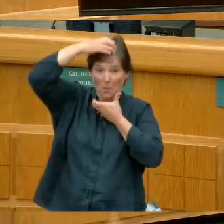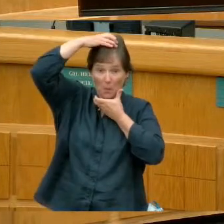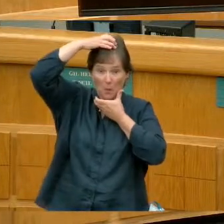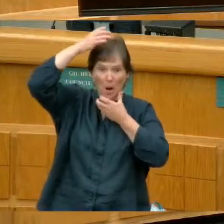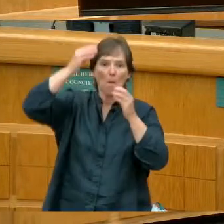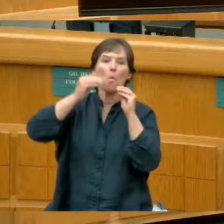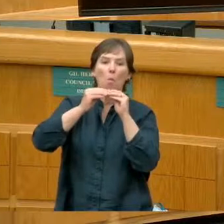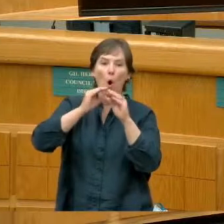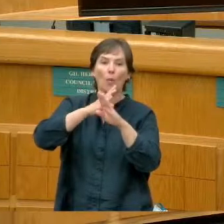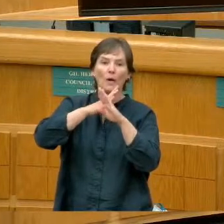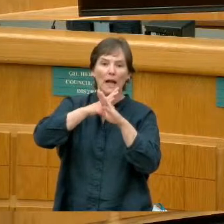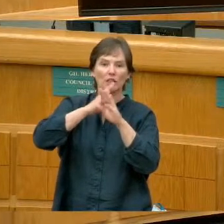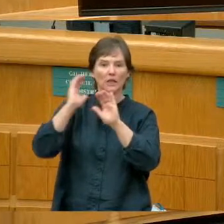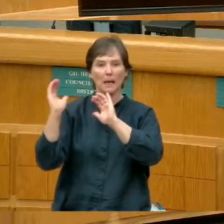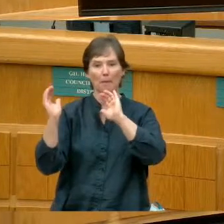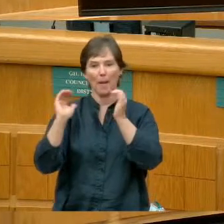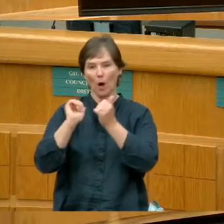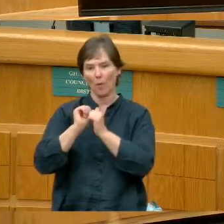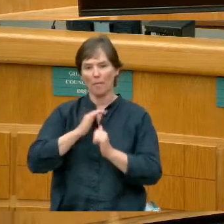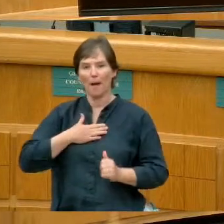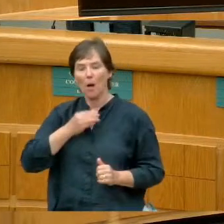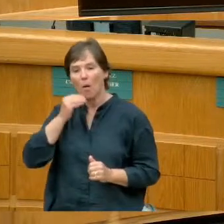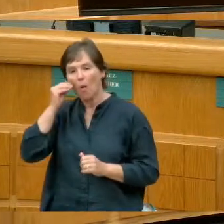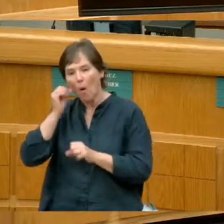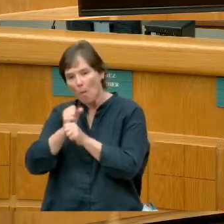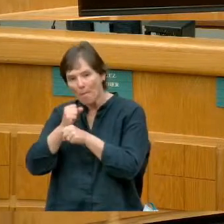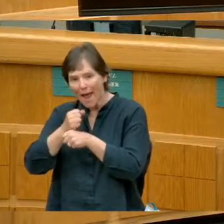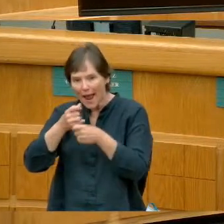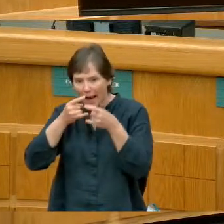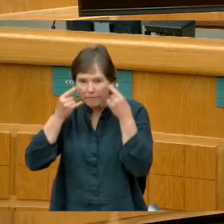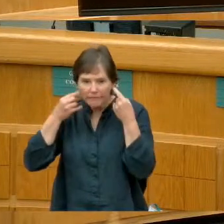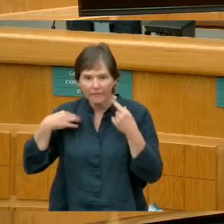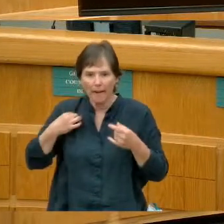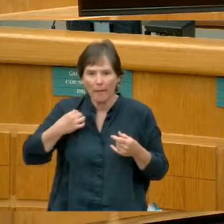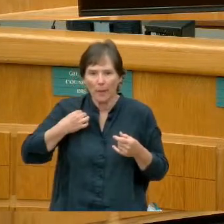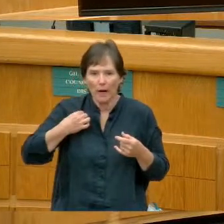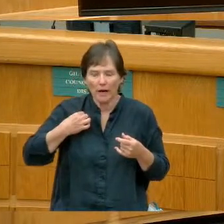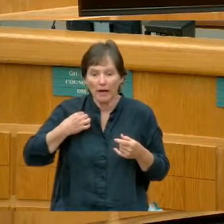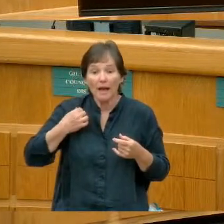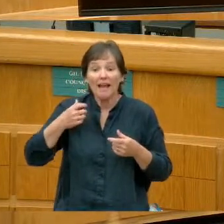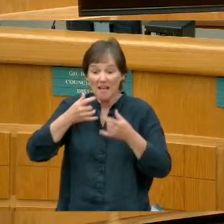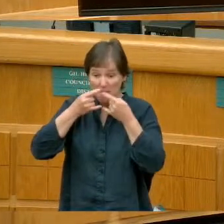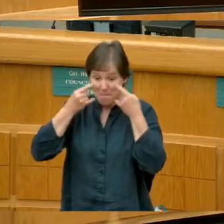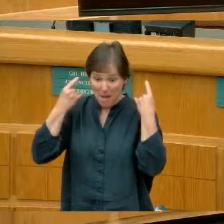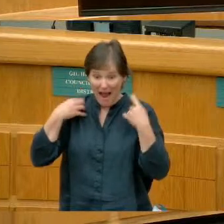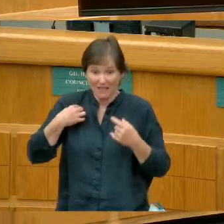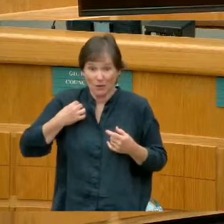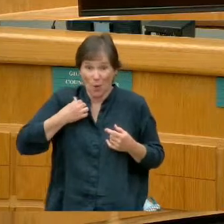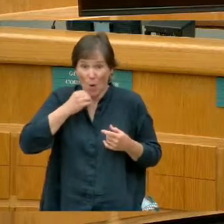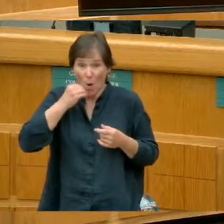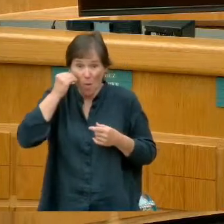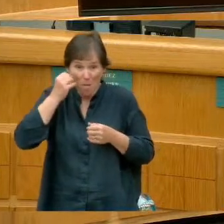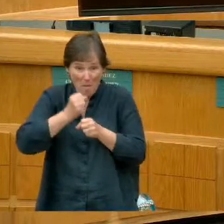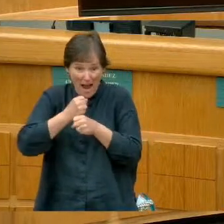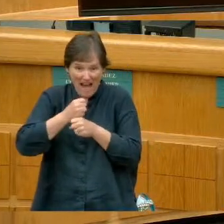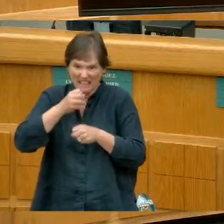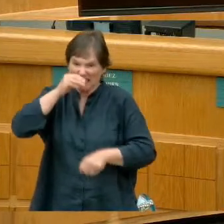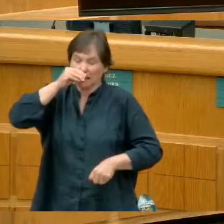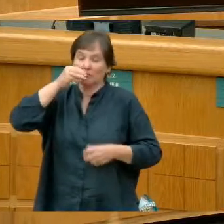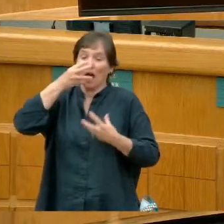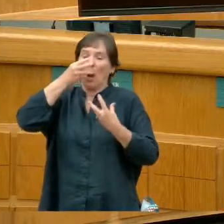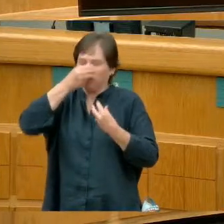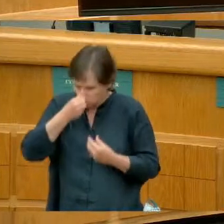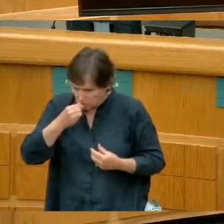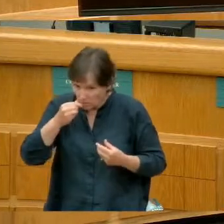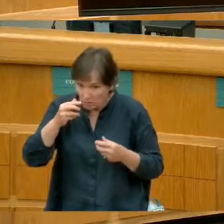This mask is a homemade mask. If I sneeze with this mask, there's a lot of room for wiggle. There's a lot of room